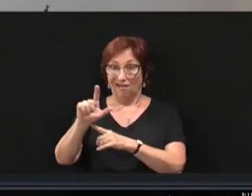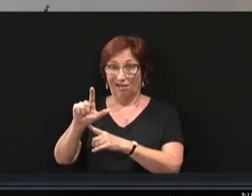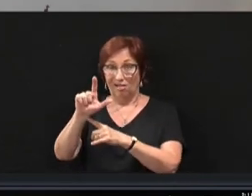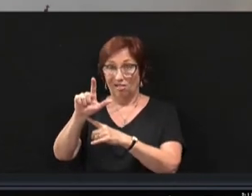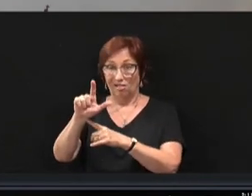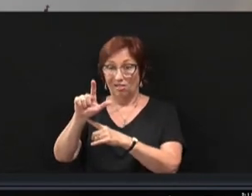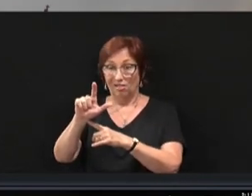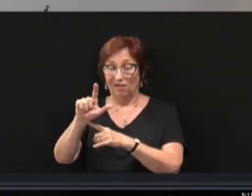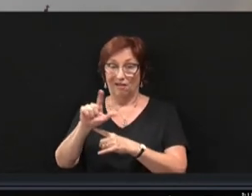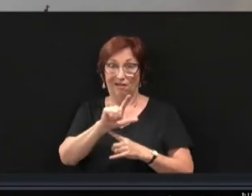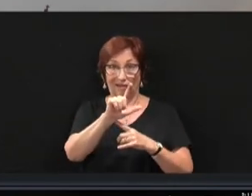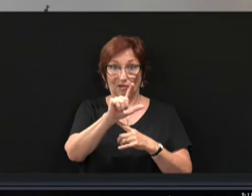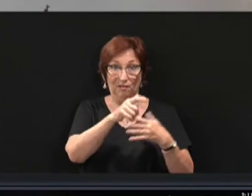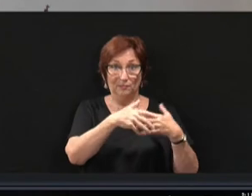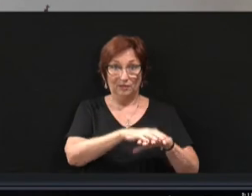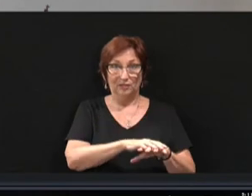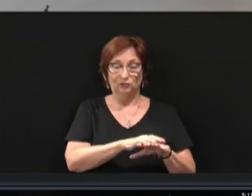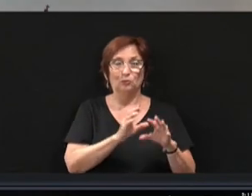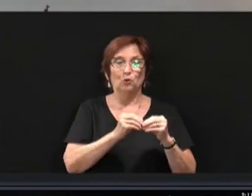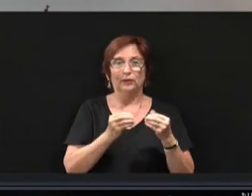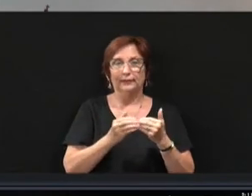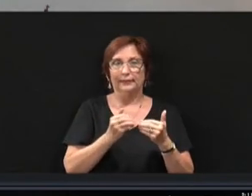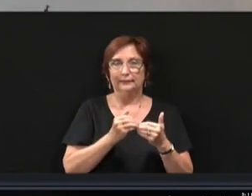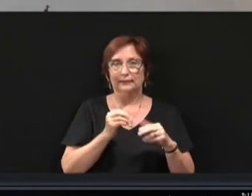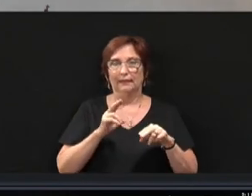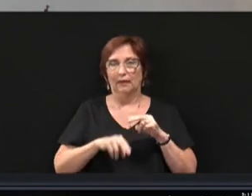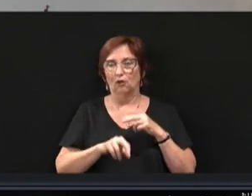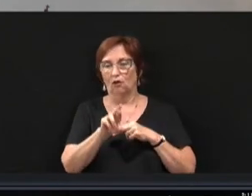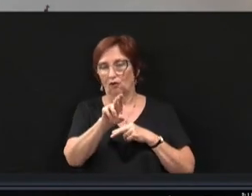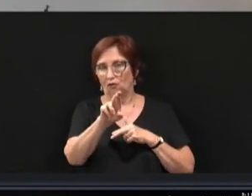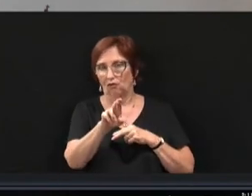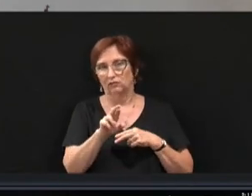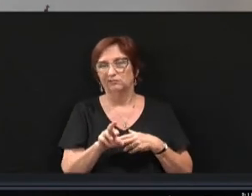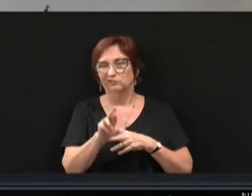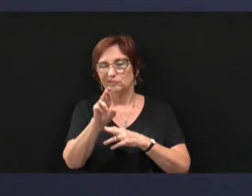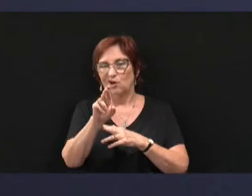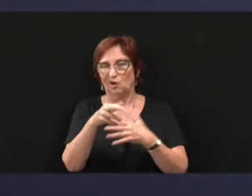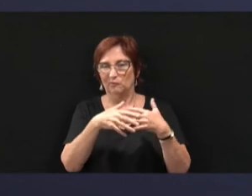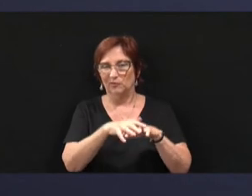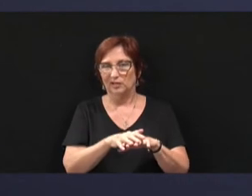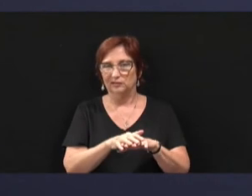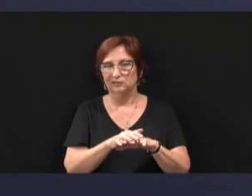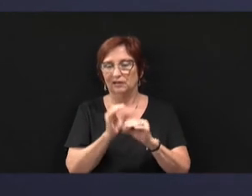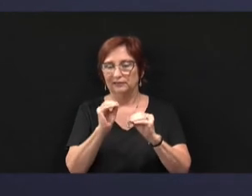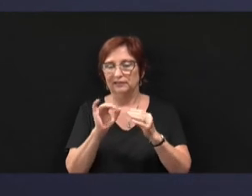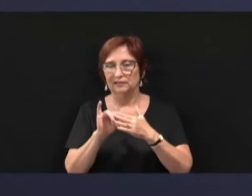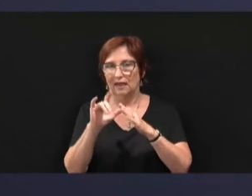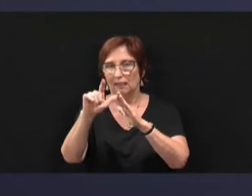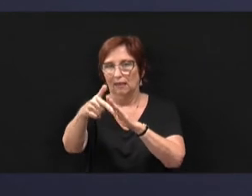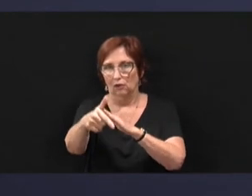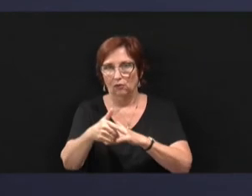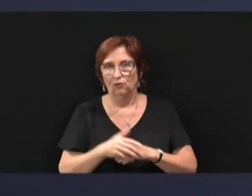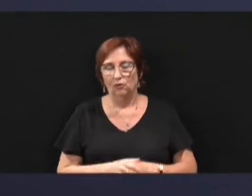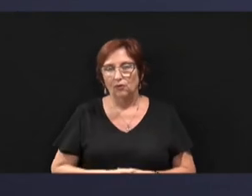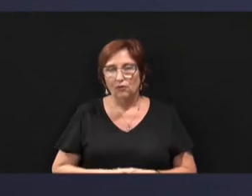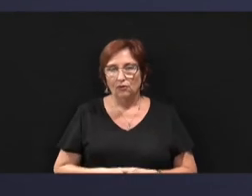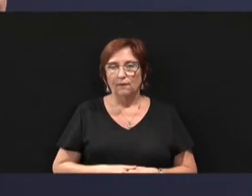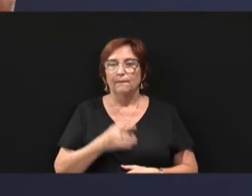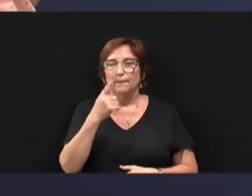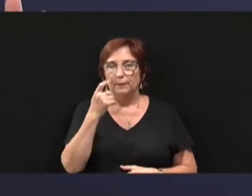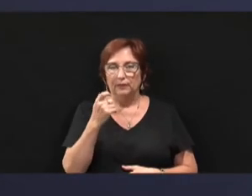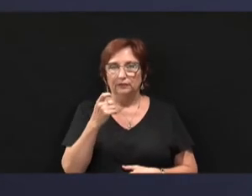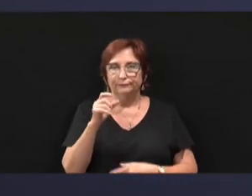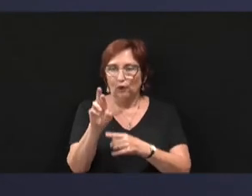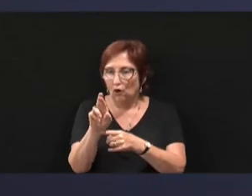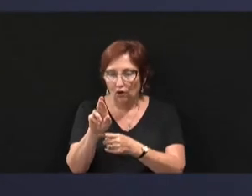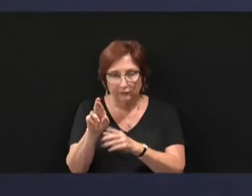L blends are easier than R blends. I usually do R blends later because of just because of